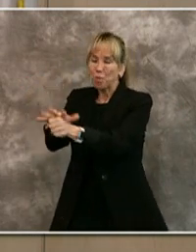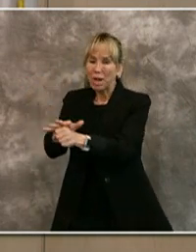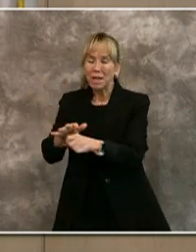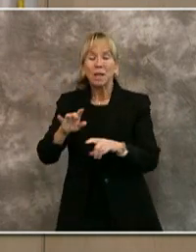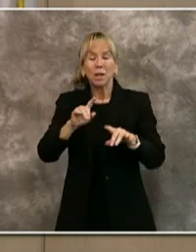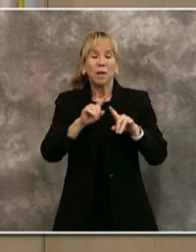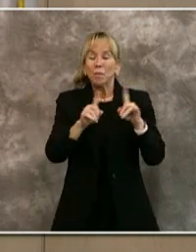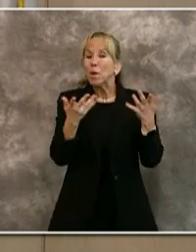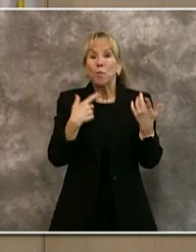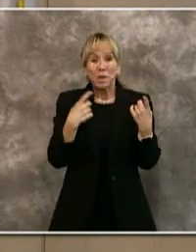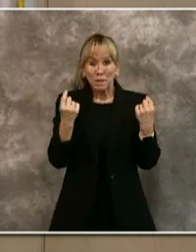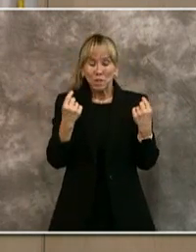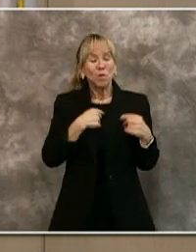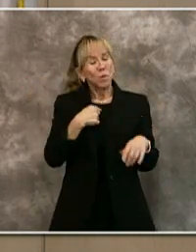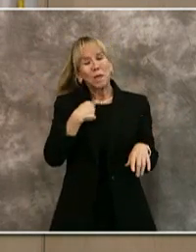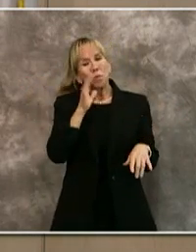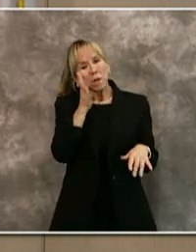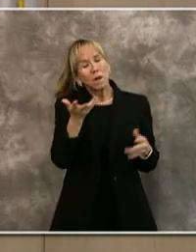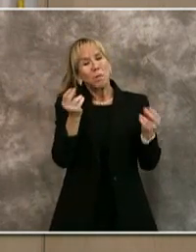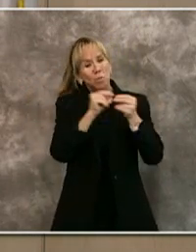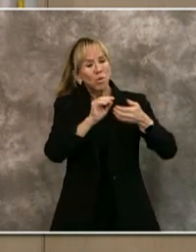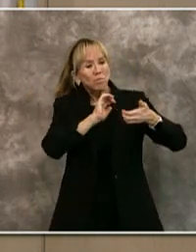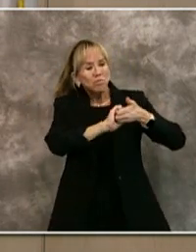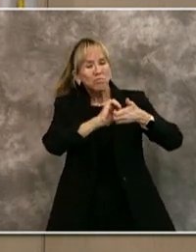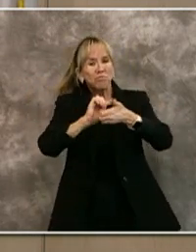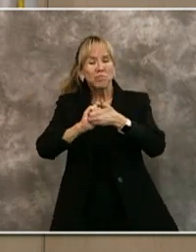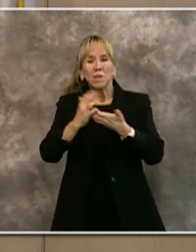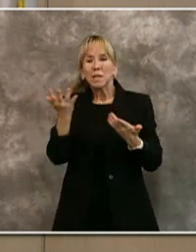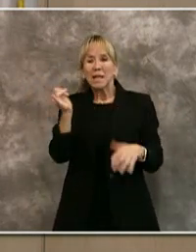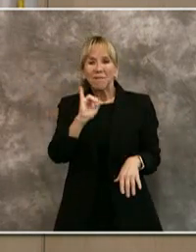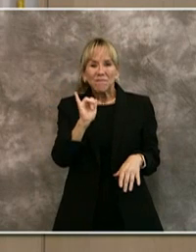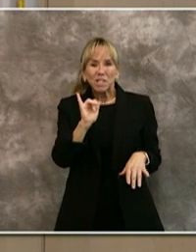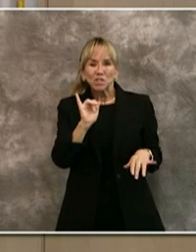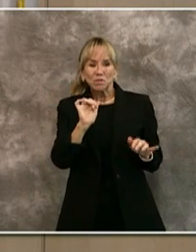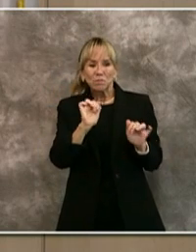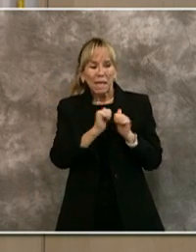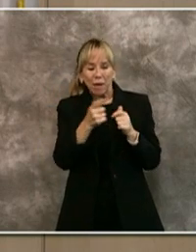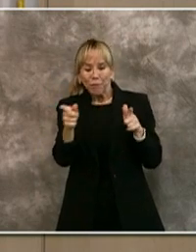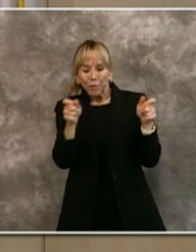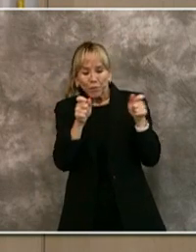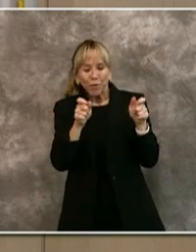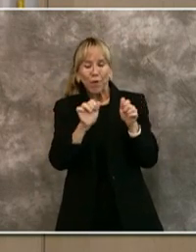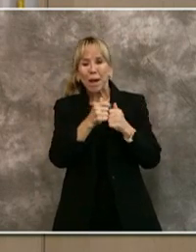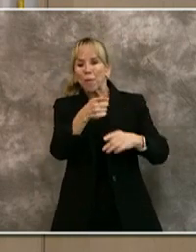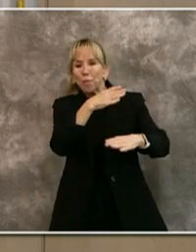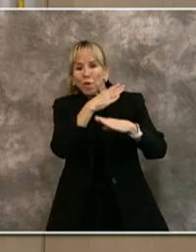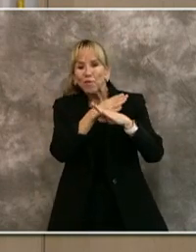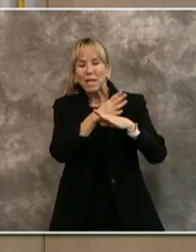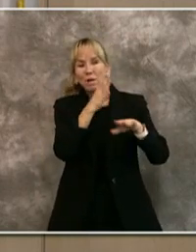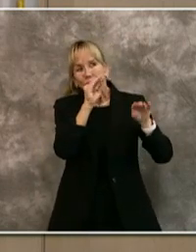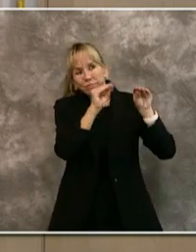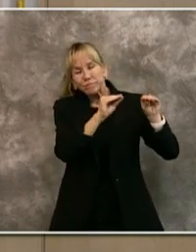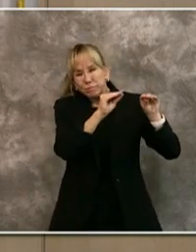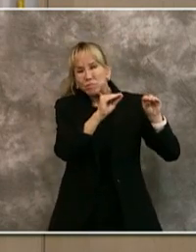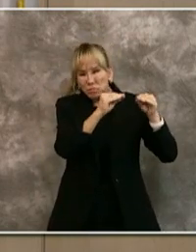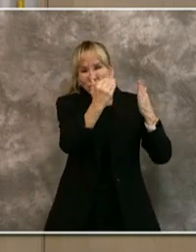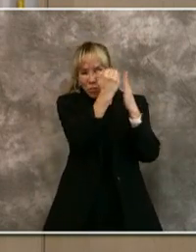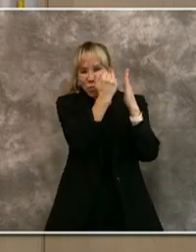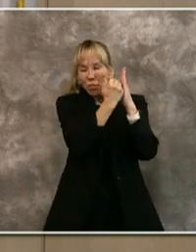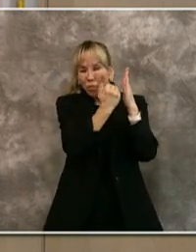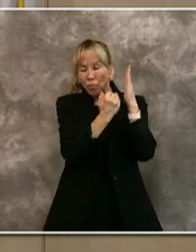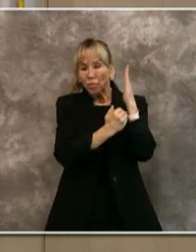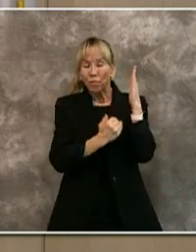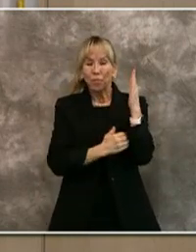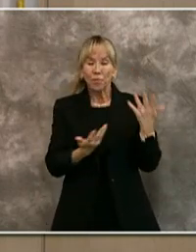to, number one, implement infection control and prevention measures. Our role